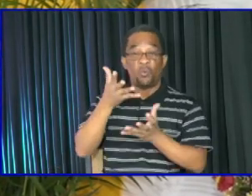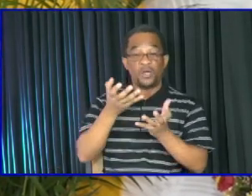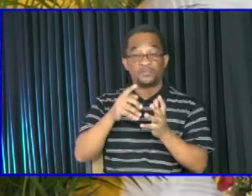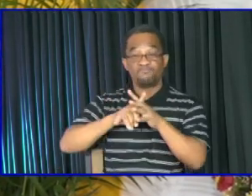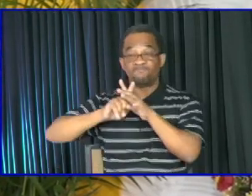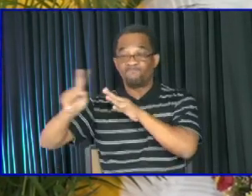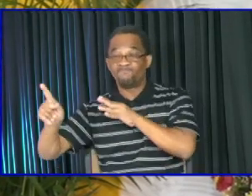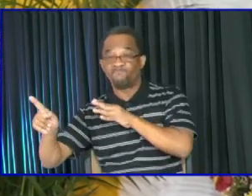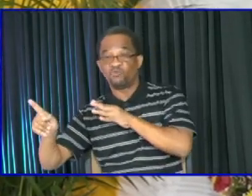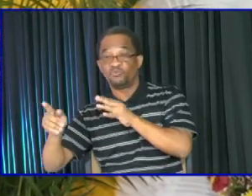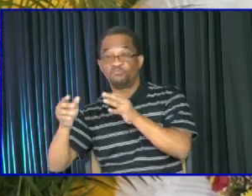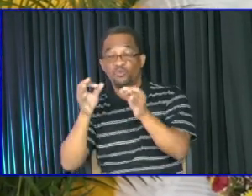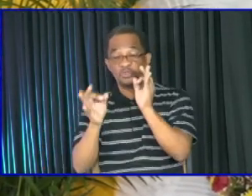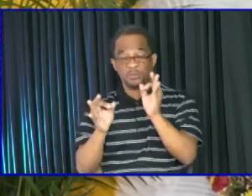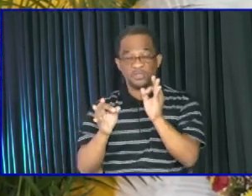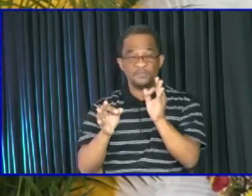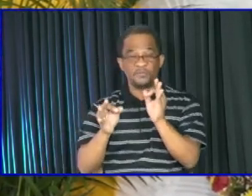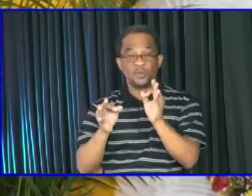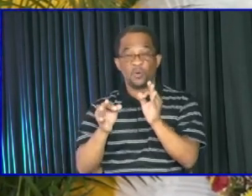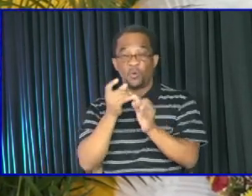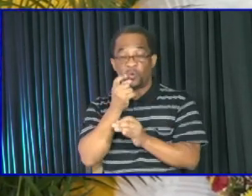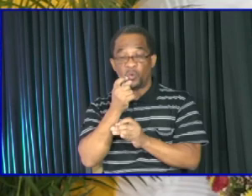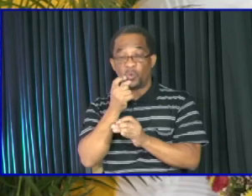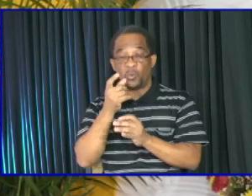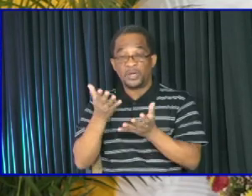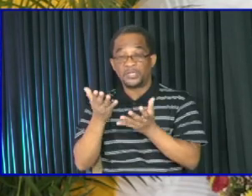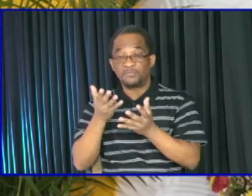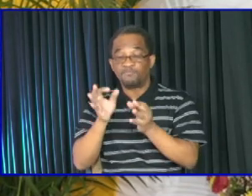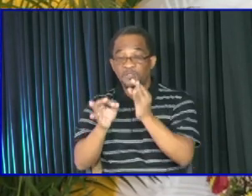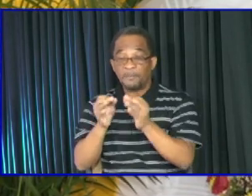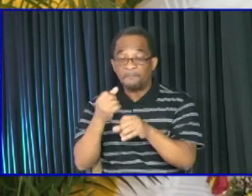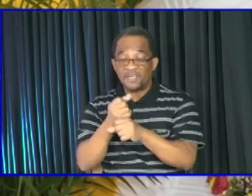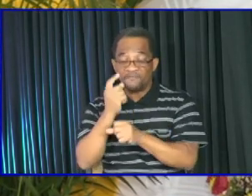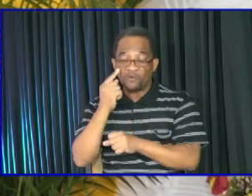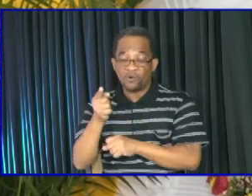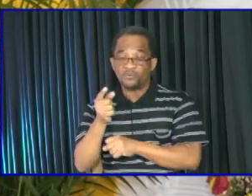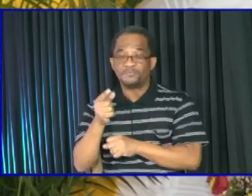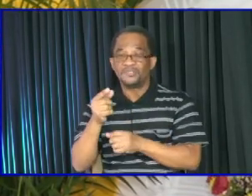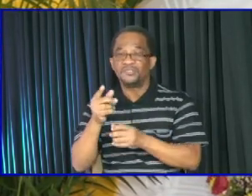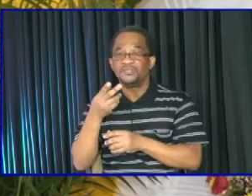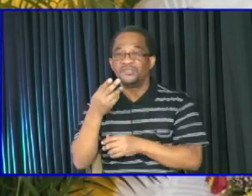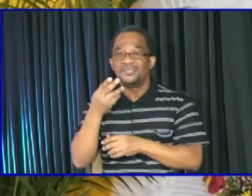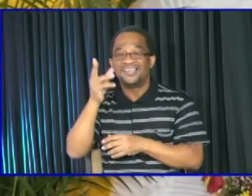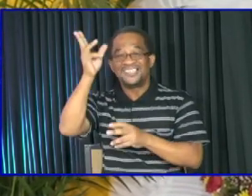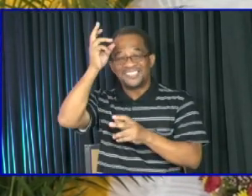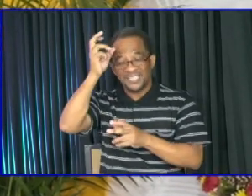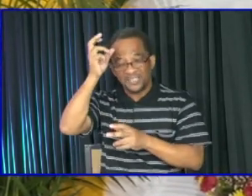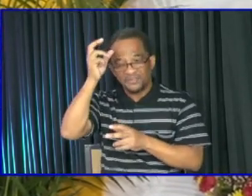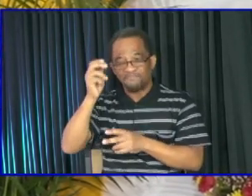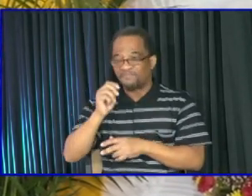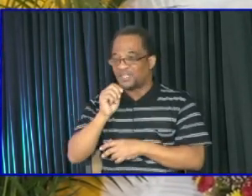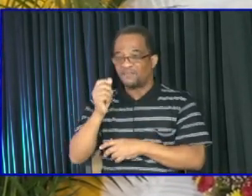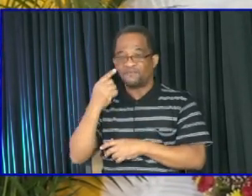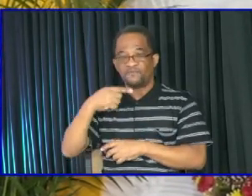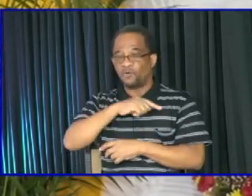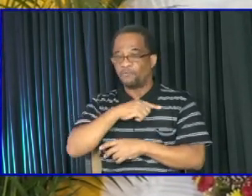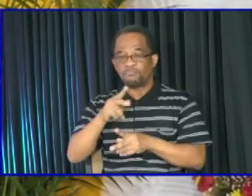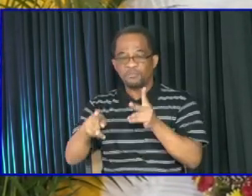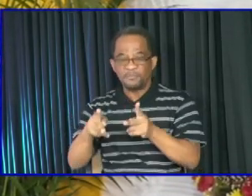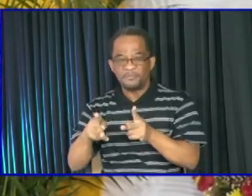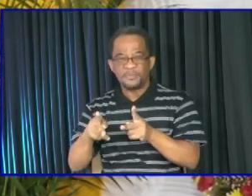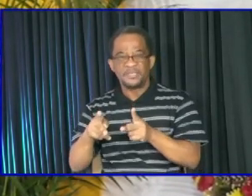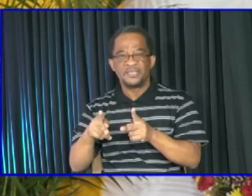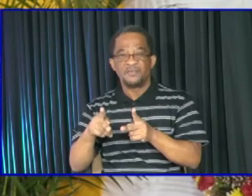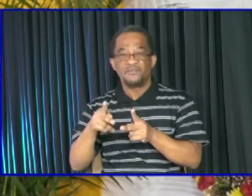judgment, which really was designed for the devil and his angels, you must be willing to follow Jesus in